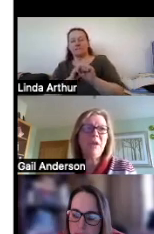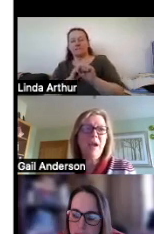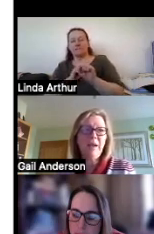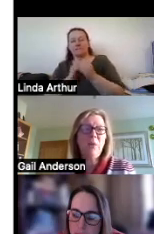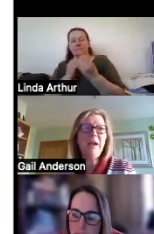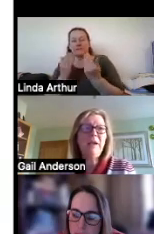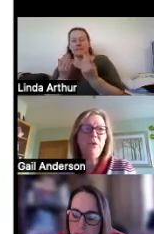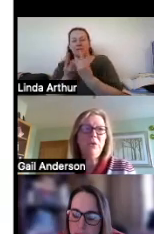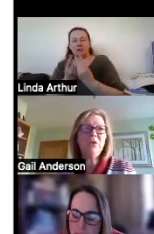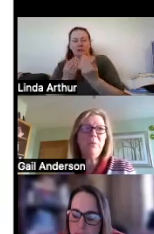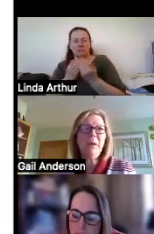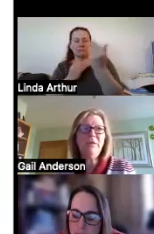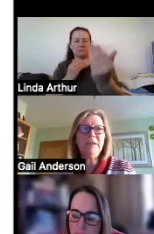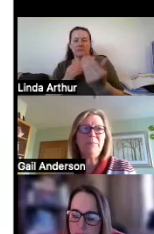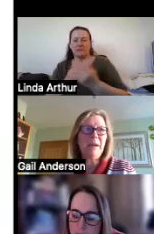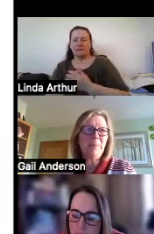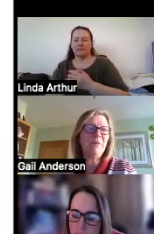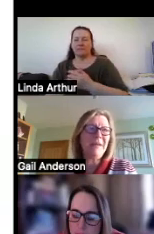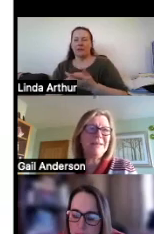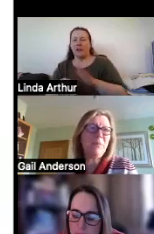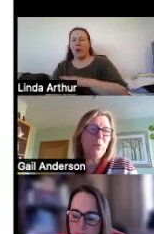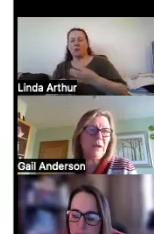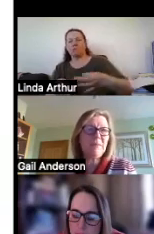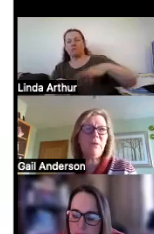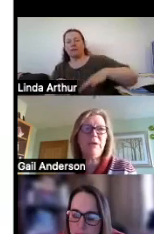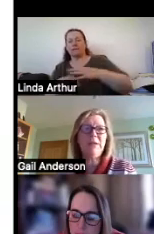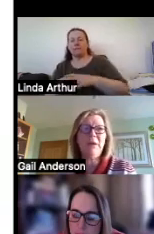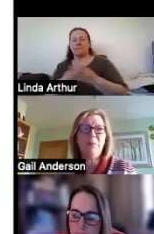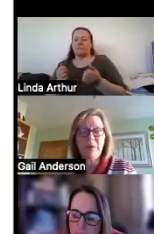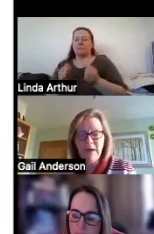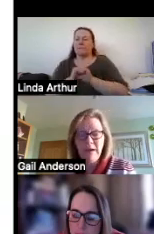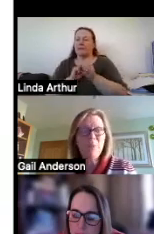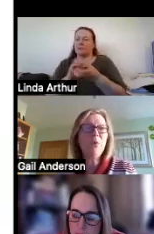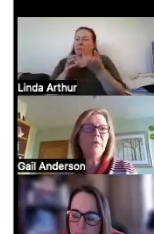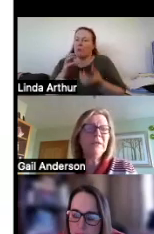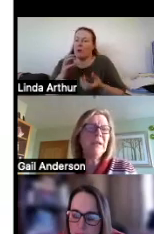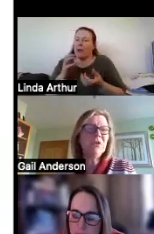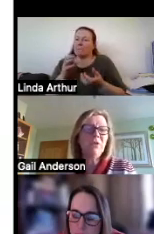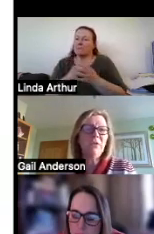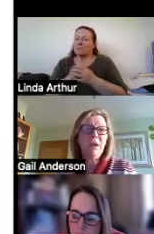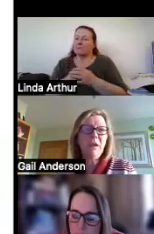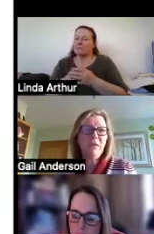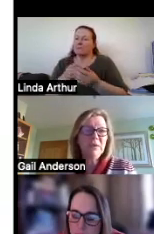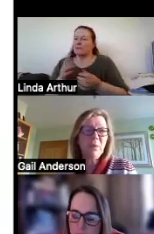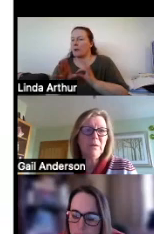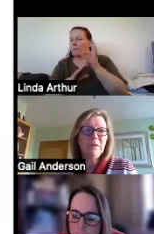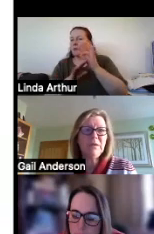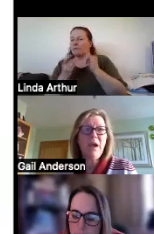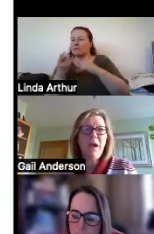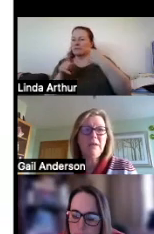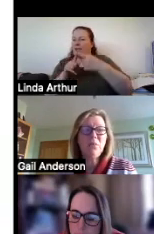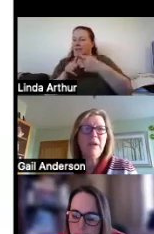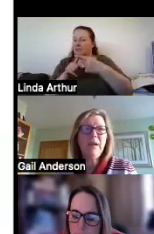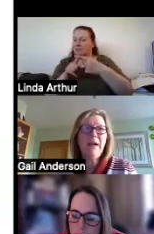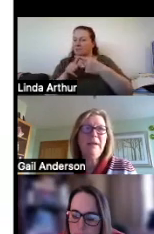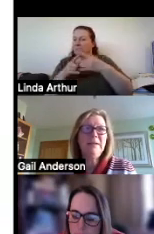issues and will have longer term benefits by preventing prolapse, for example, improving sexual response,